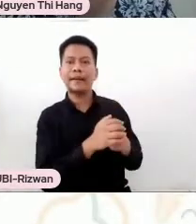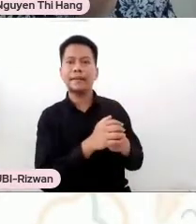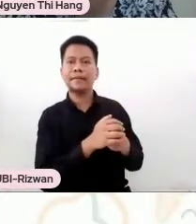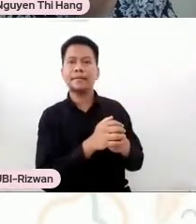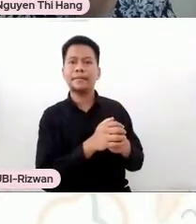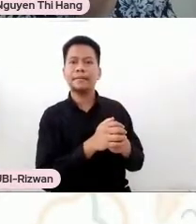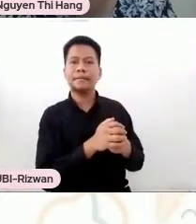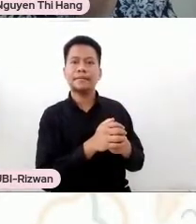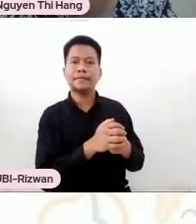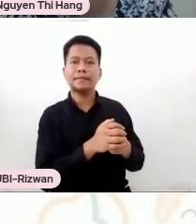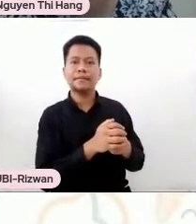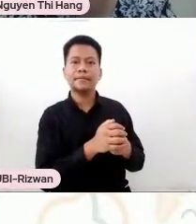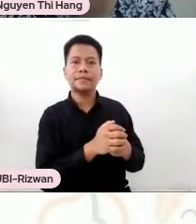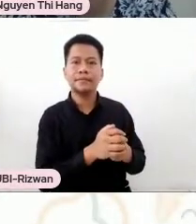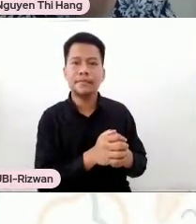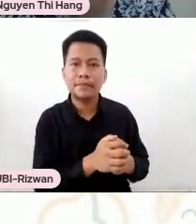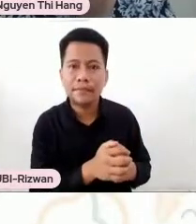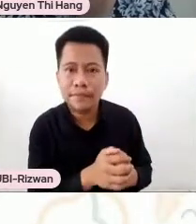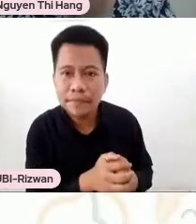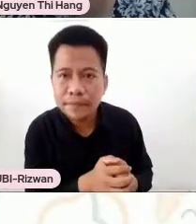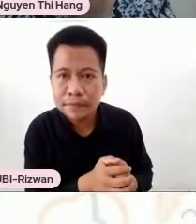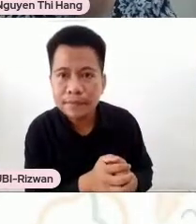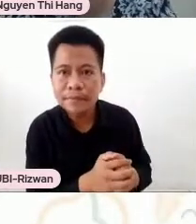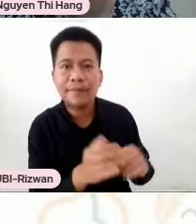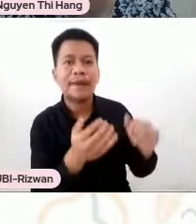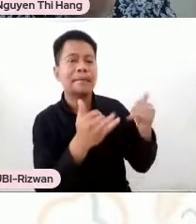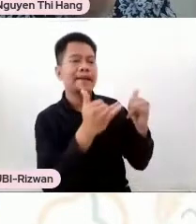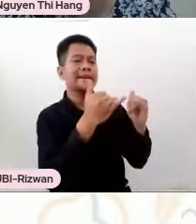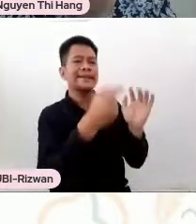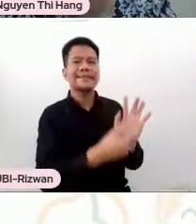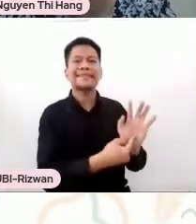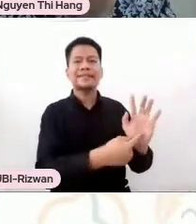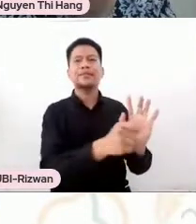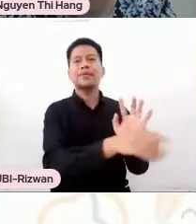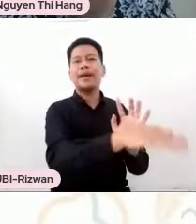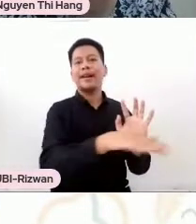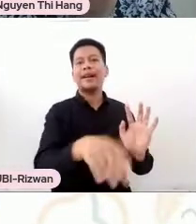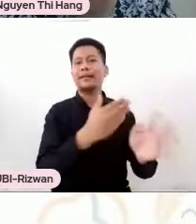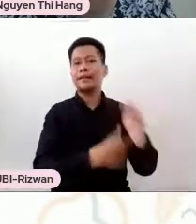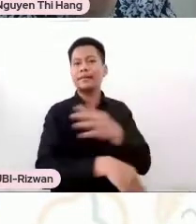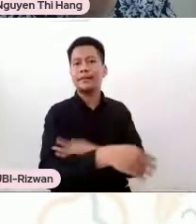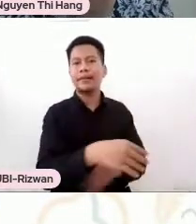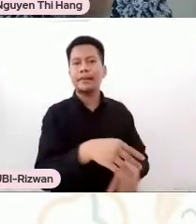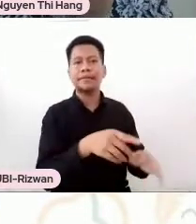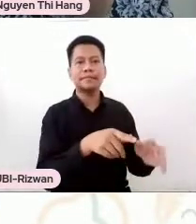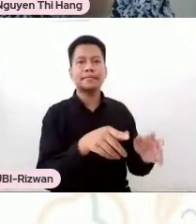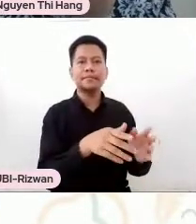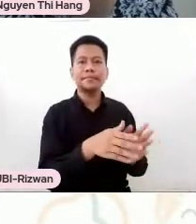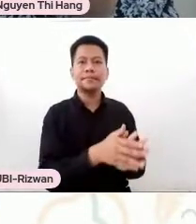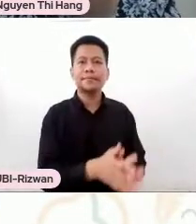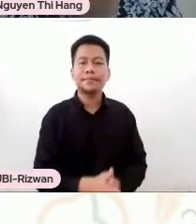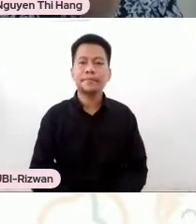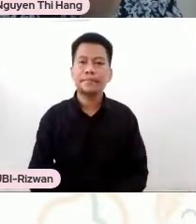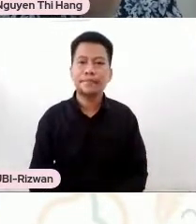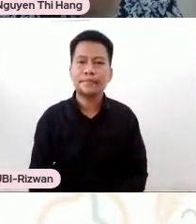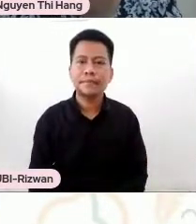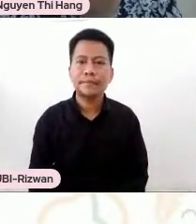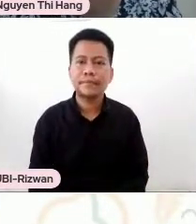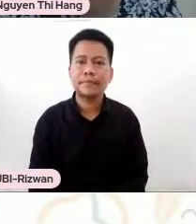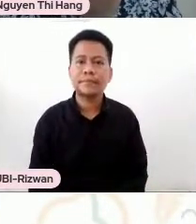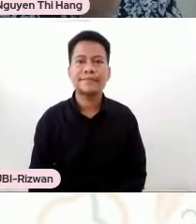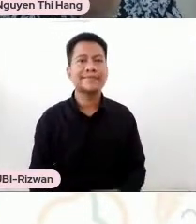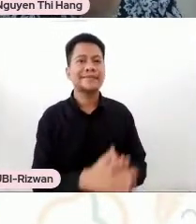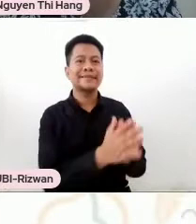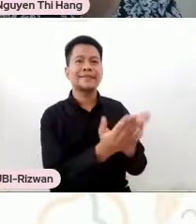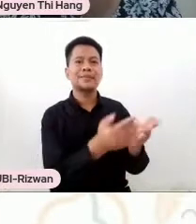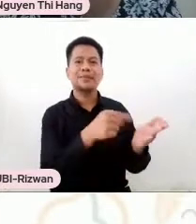we did for children with disabilities. You can see the tactile books in the last picture.